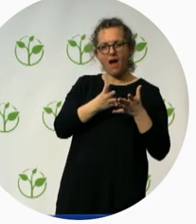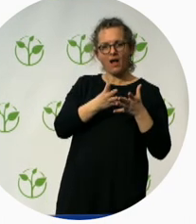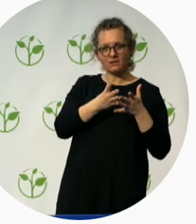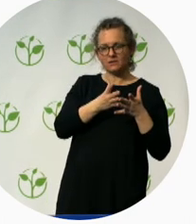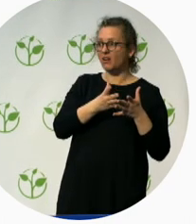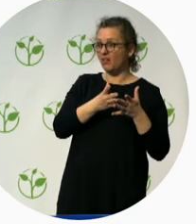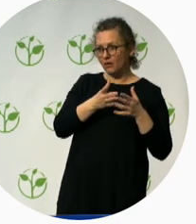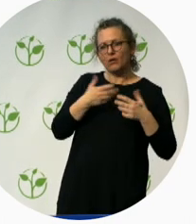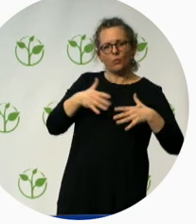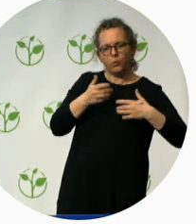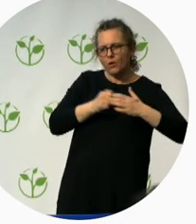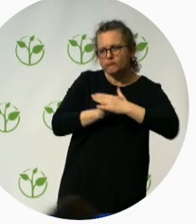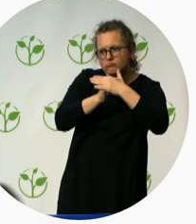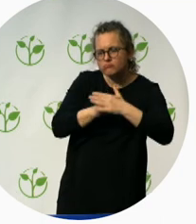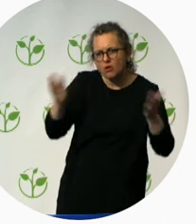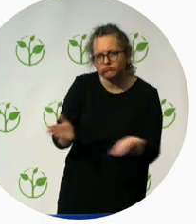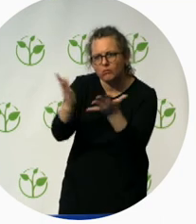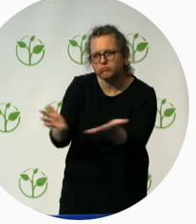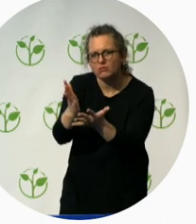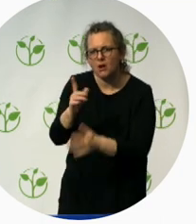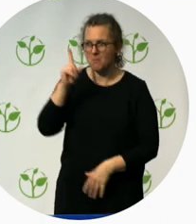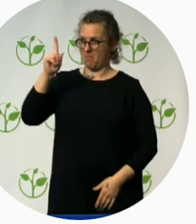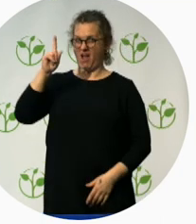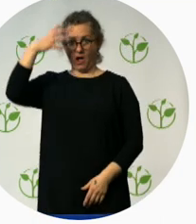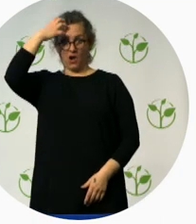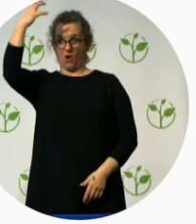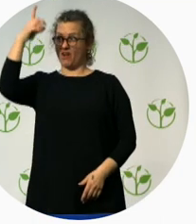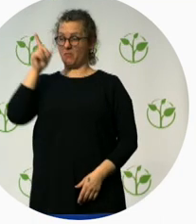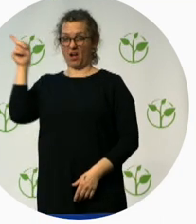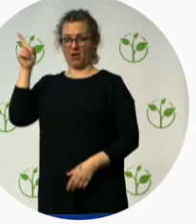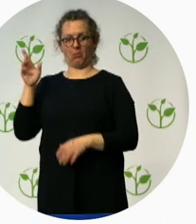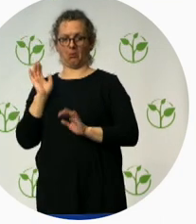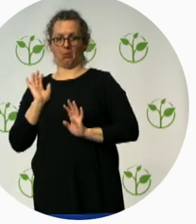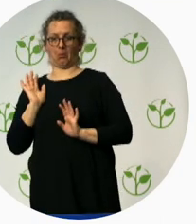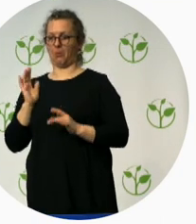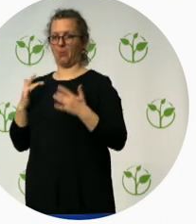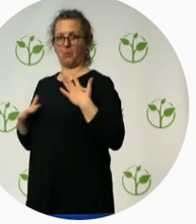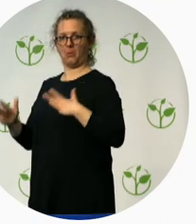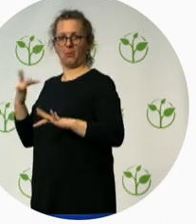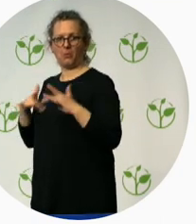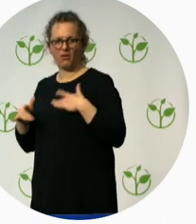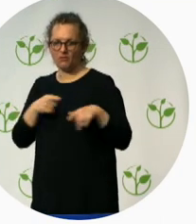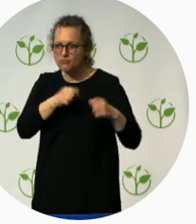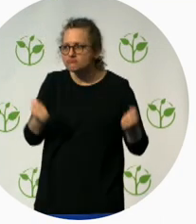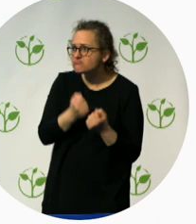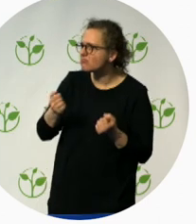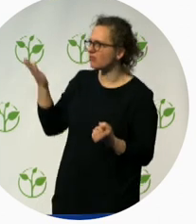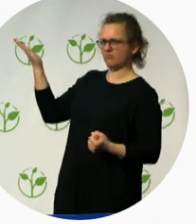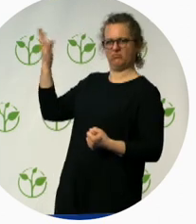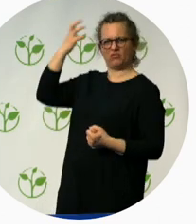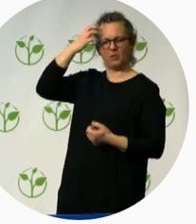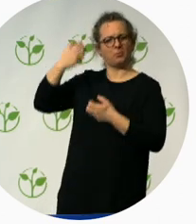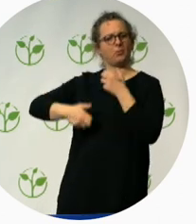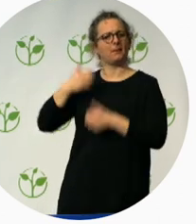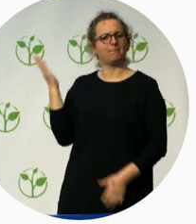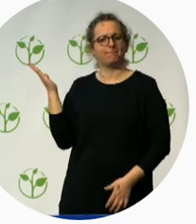are related with the you government. You are related, but the NGOs are like the strong ones. Stronger, the yes. The message that I heard. Yeah. Yes. And again,